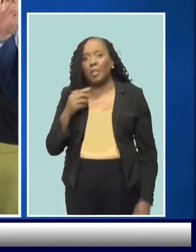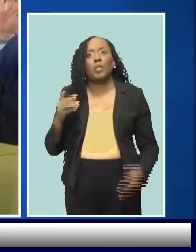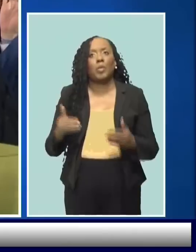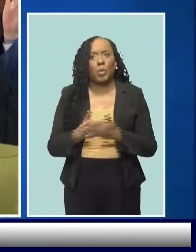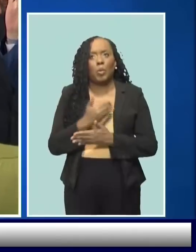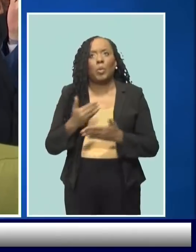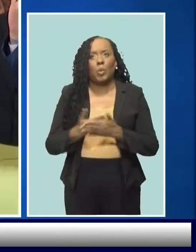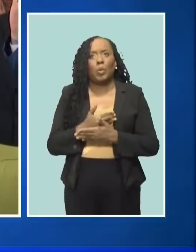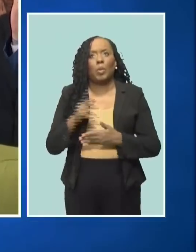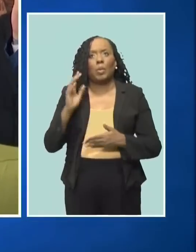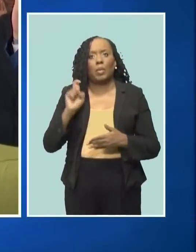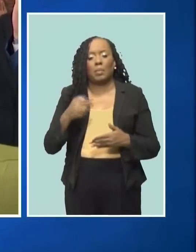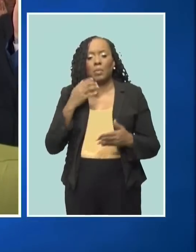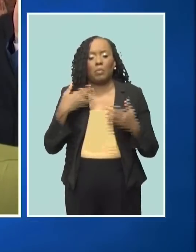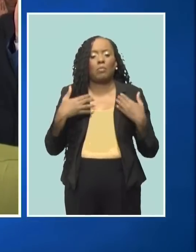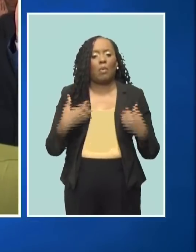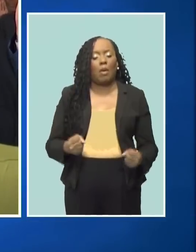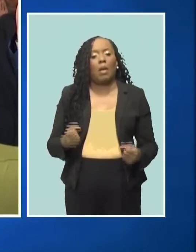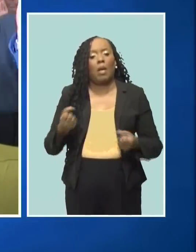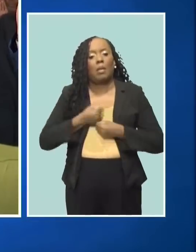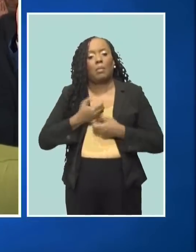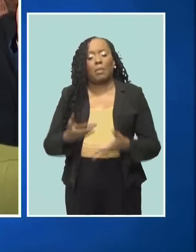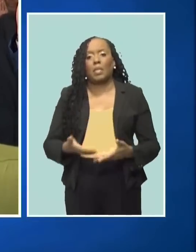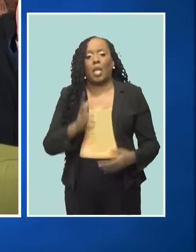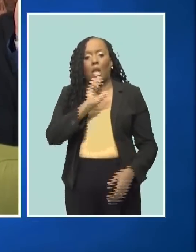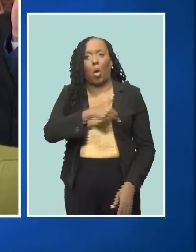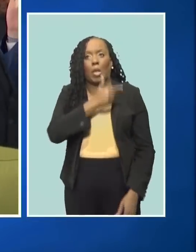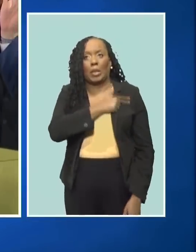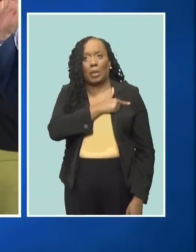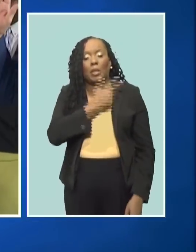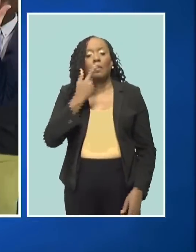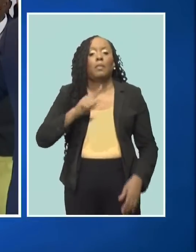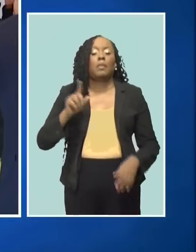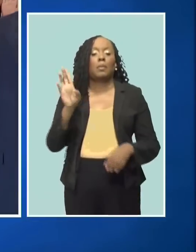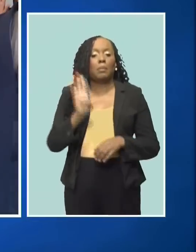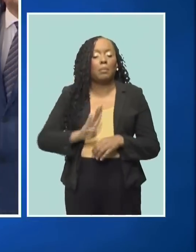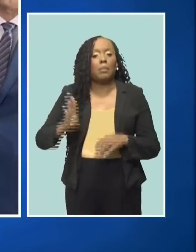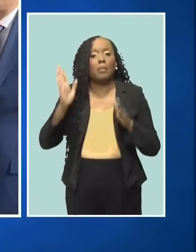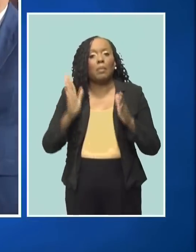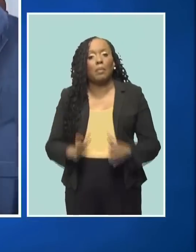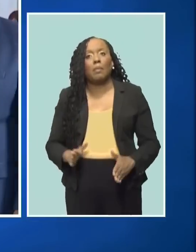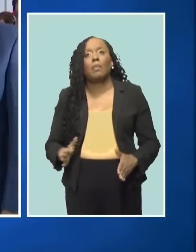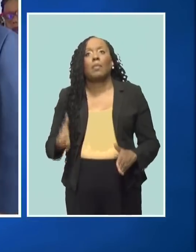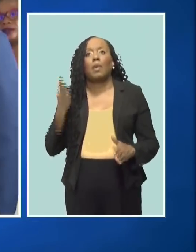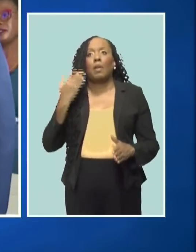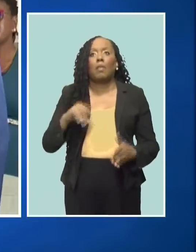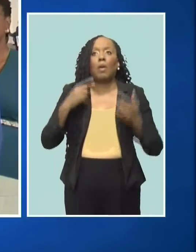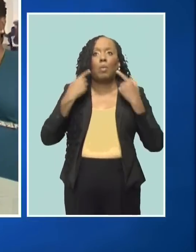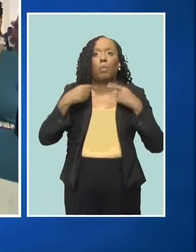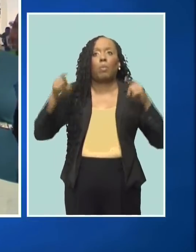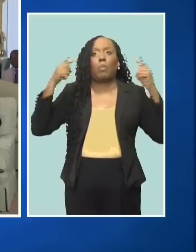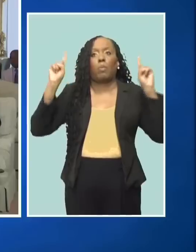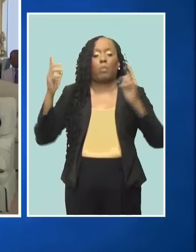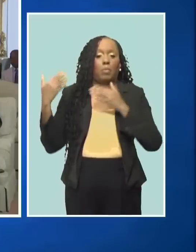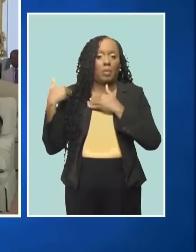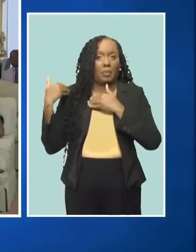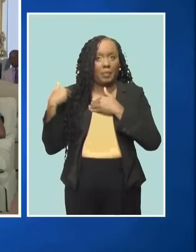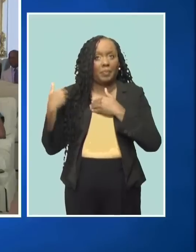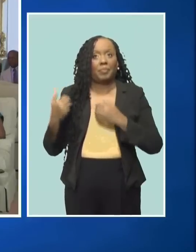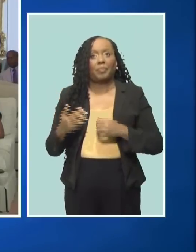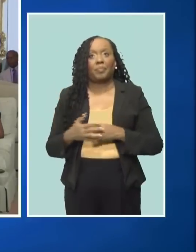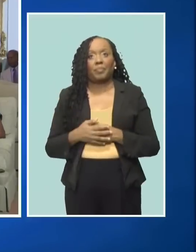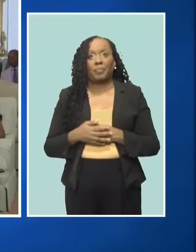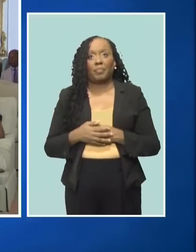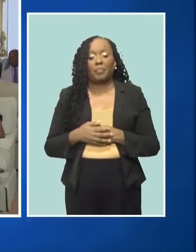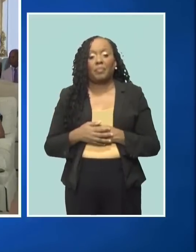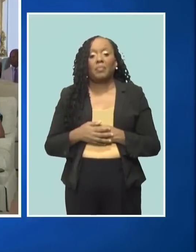with proper judgment and to express loyalty to their fellow Barbadians in fulfilling their duties. And some of